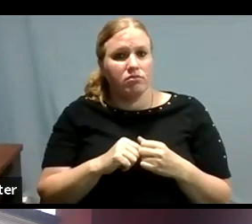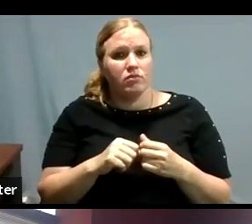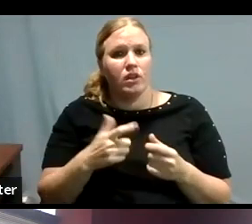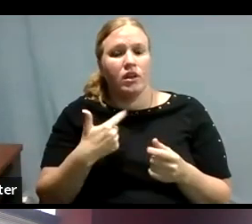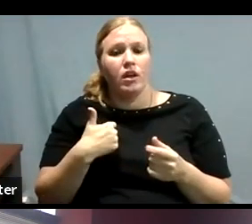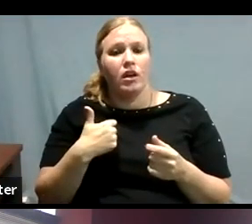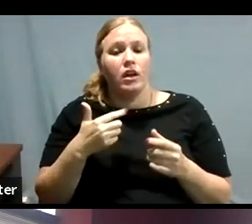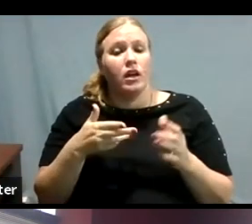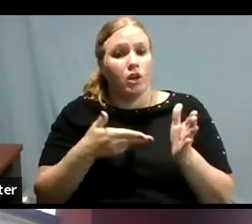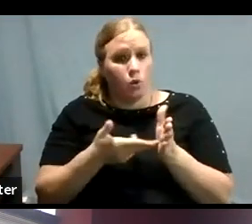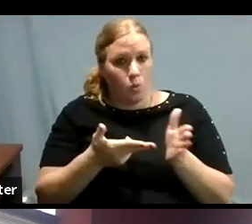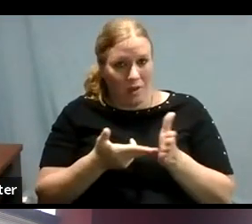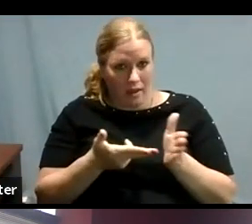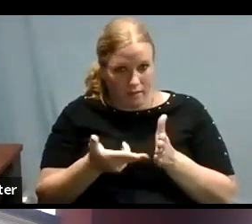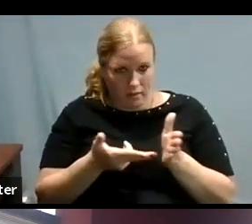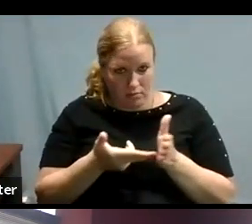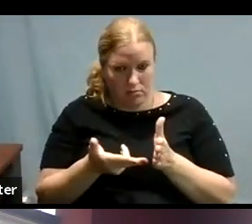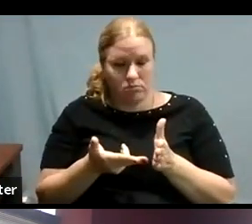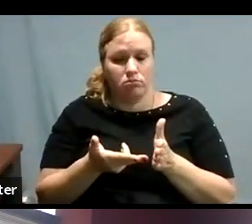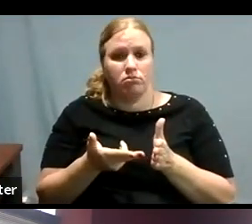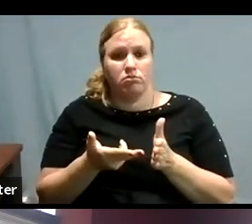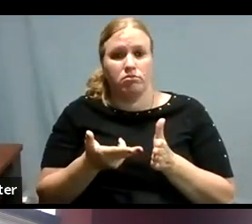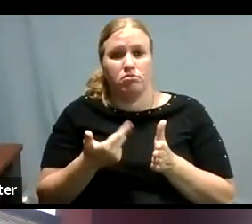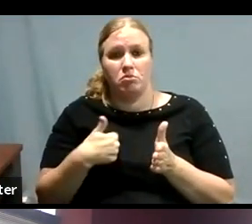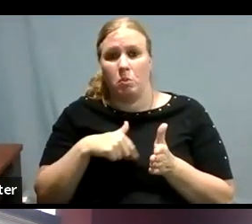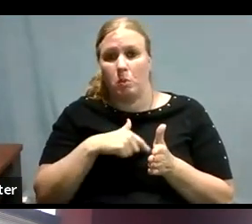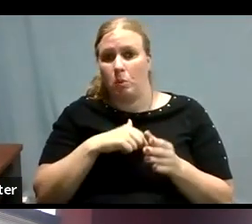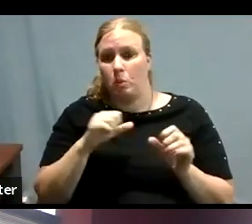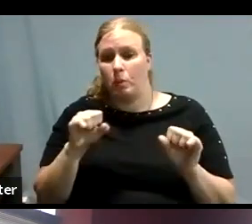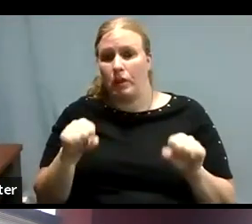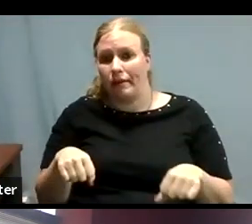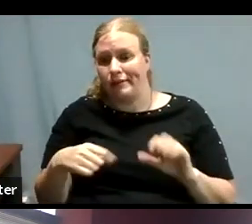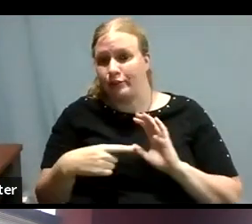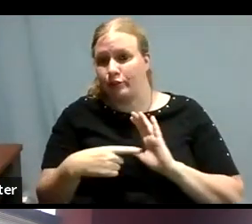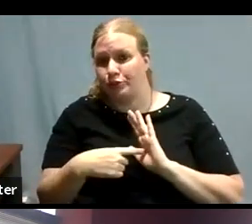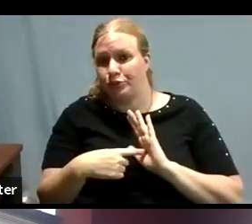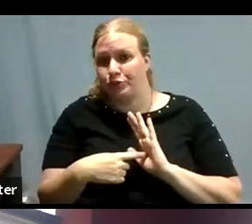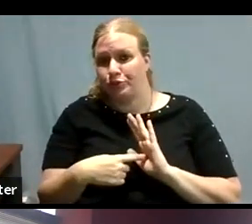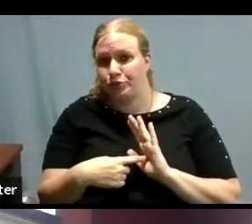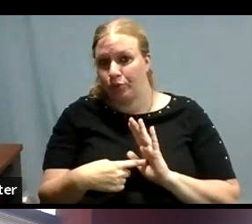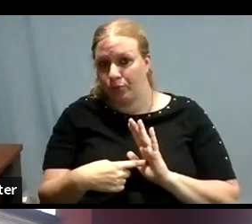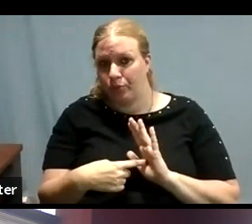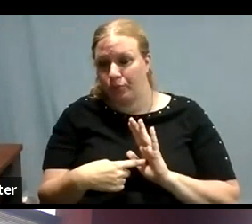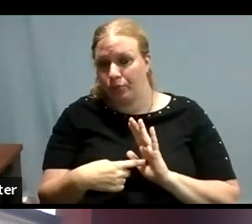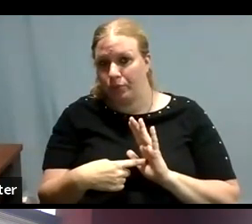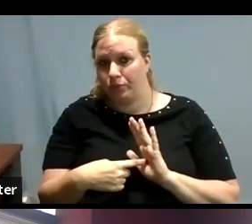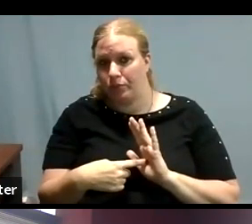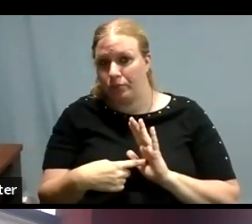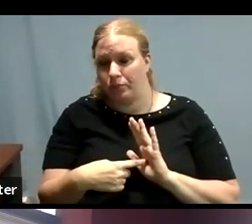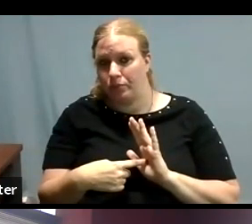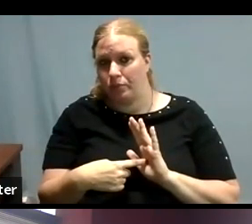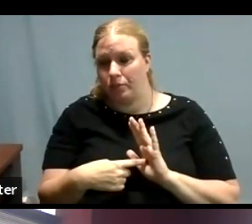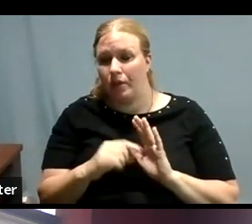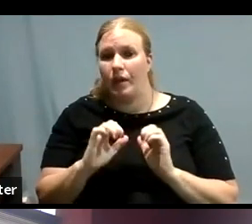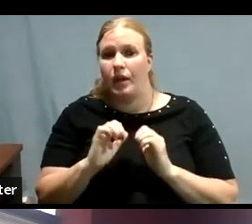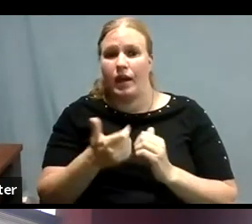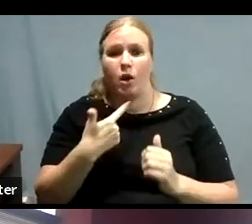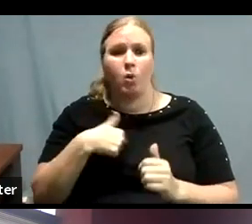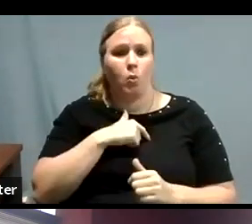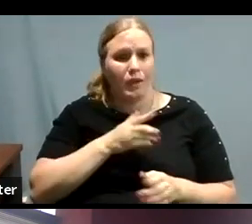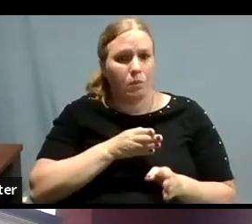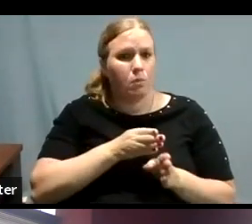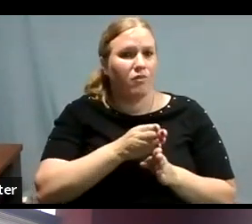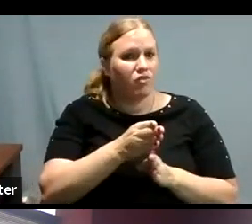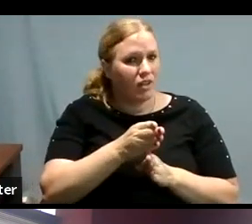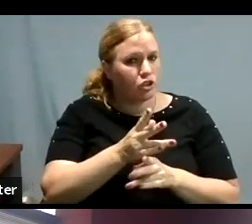in New Haven, we could really show how we professionally and carefully open up the